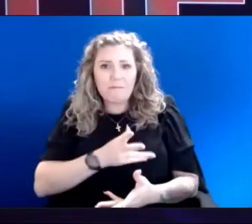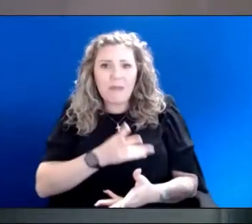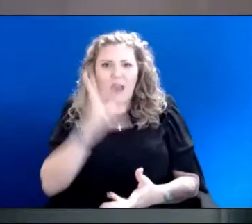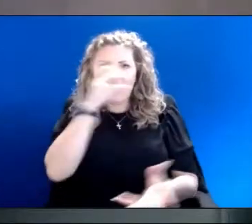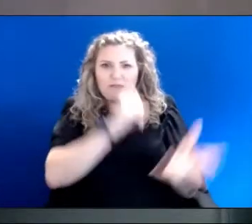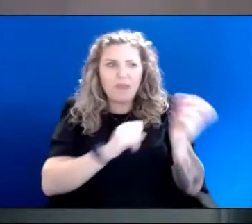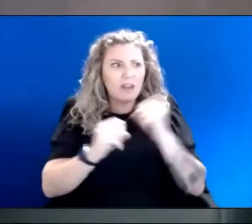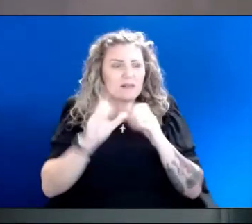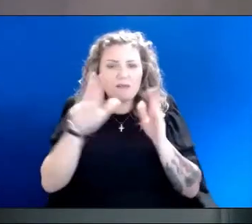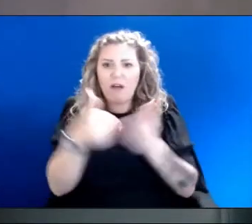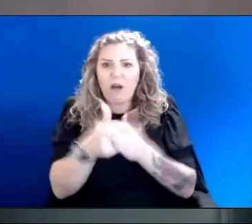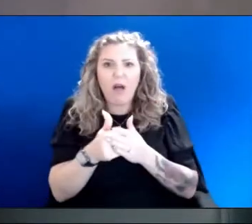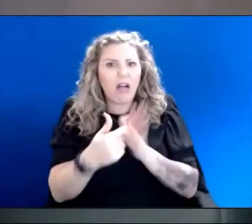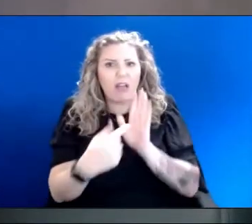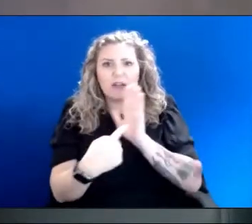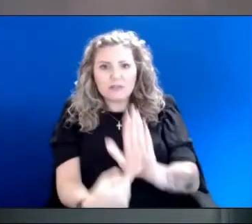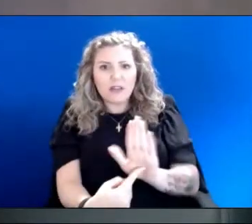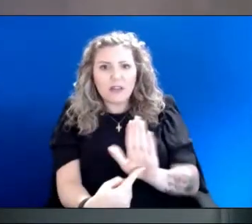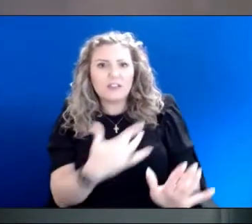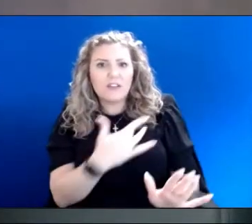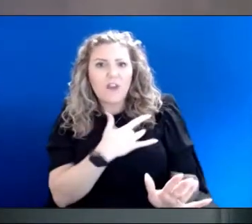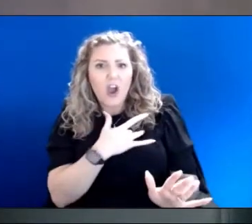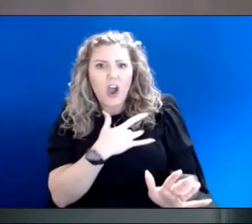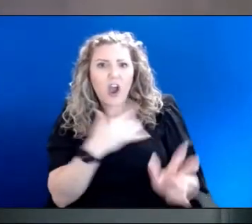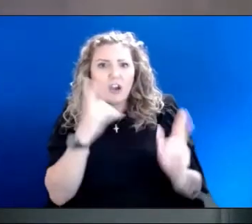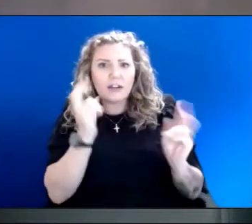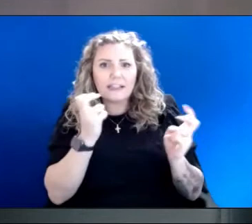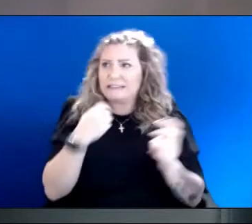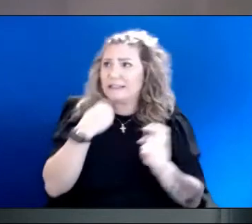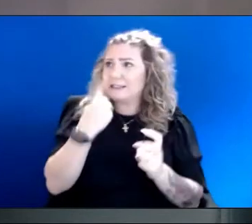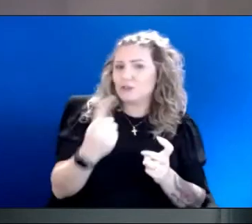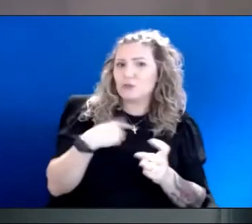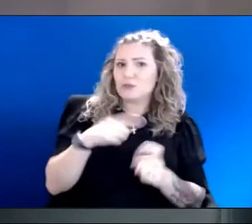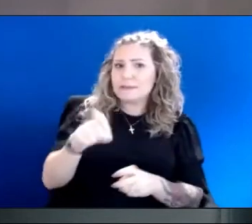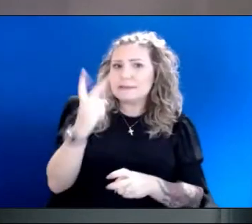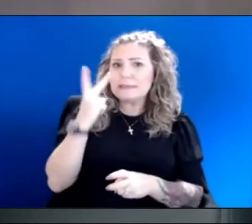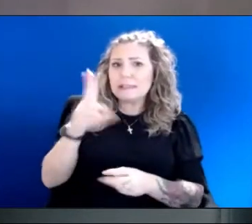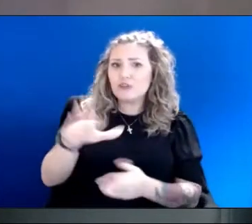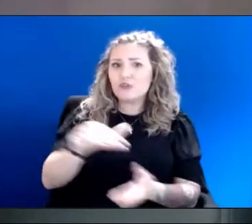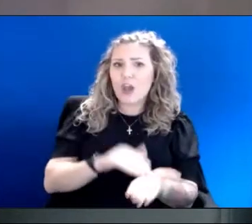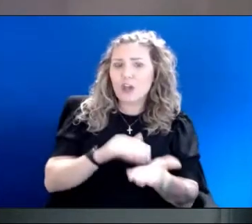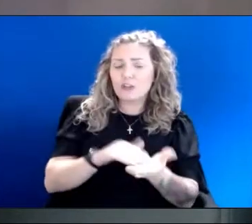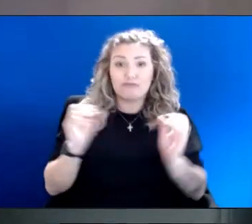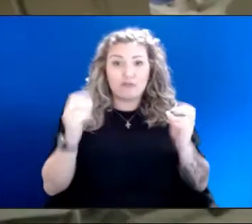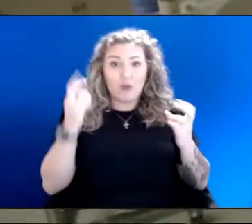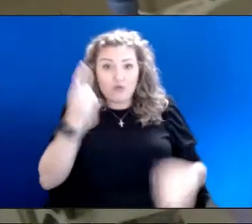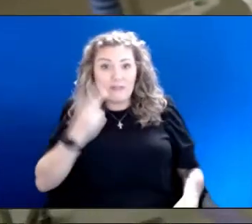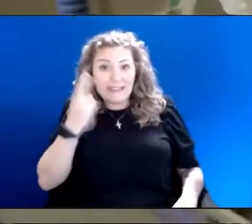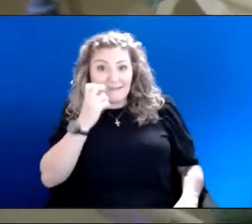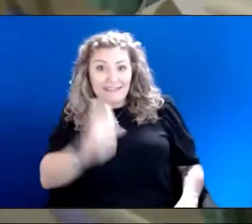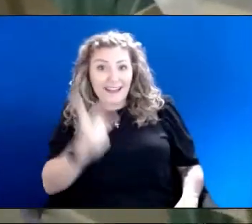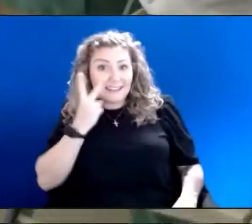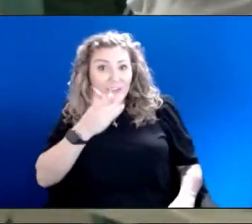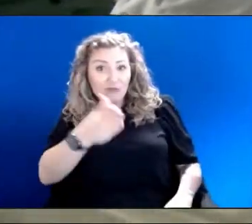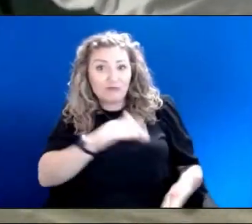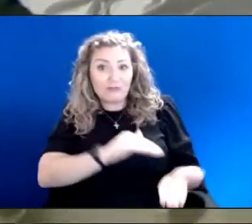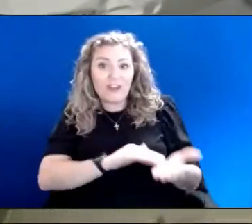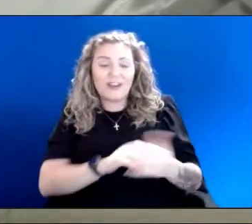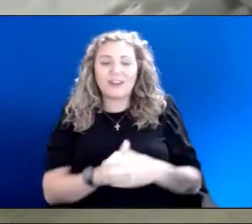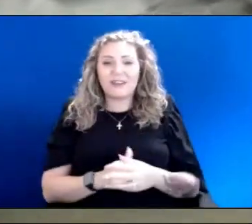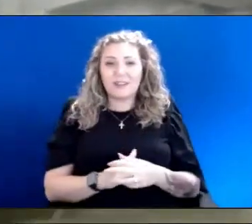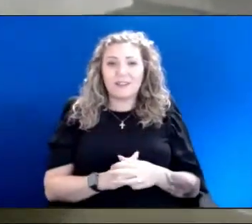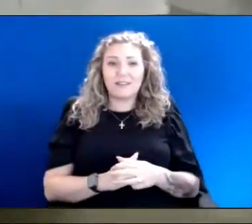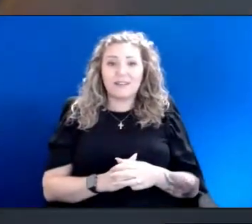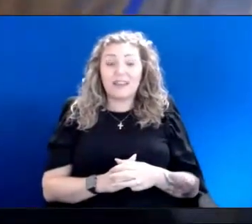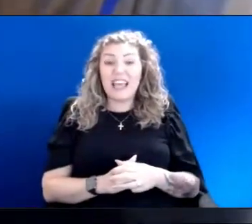trouble. I kept telling him, you need to go see your doctor. There's no reason not to go see a doctor. Even his smartwatch